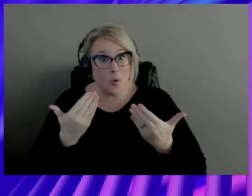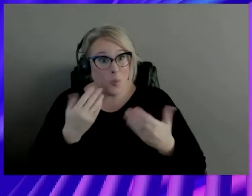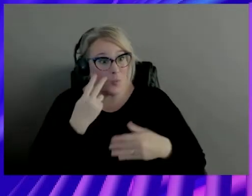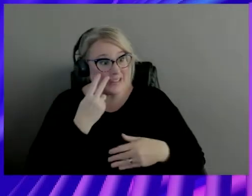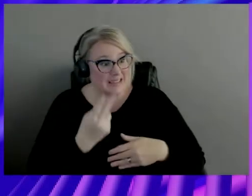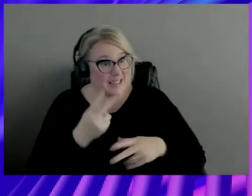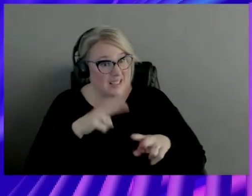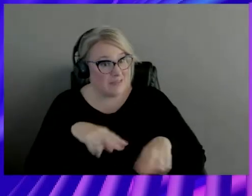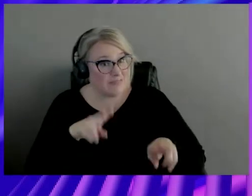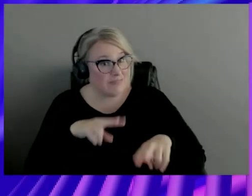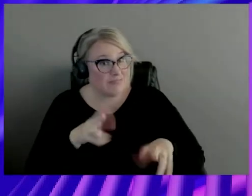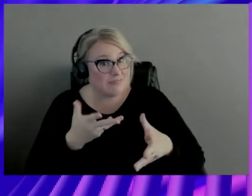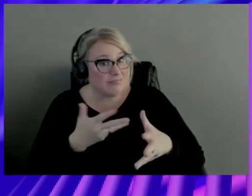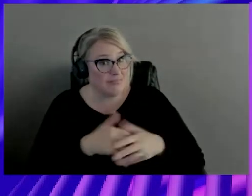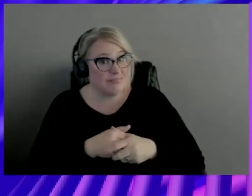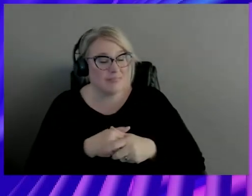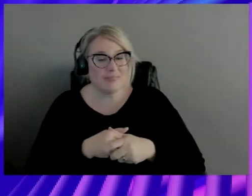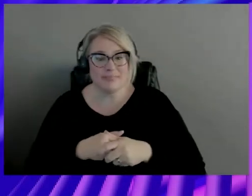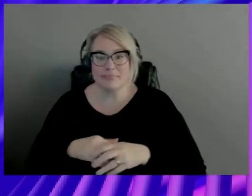All righty.